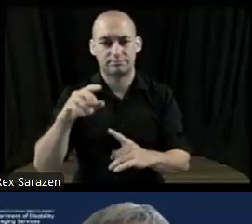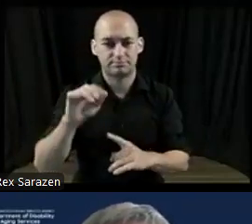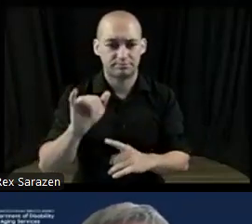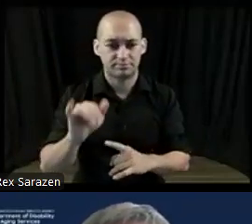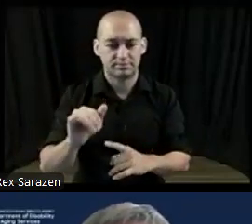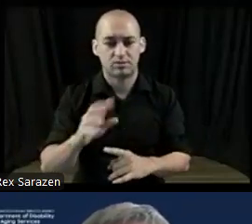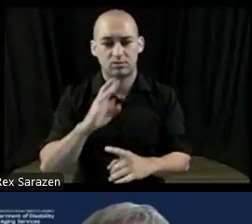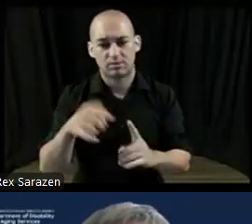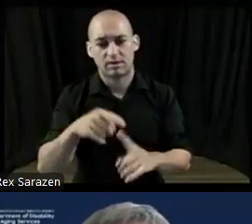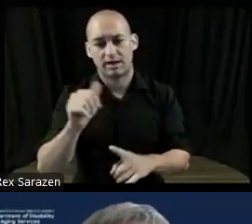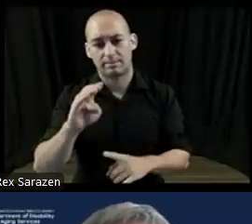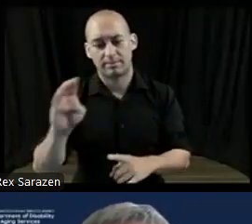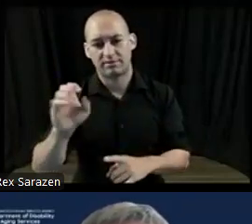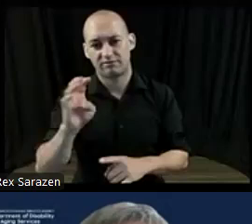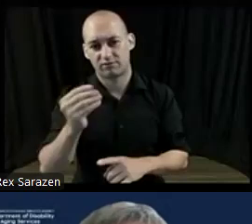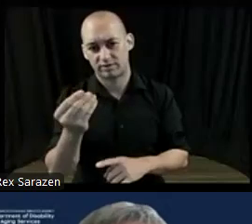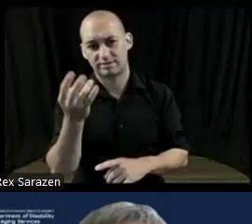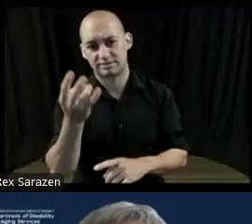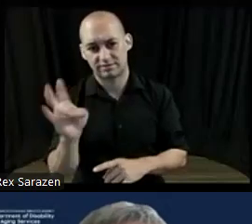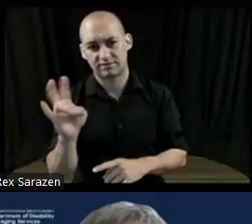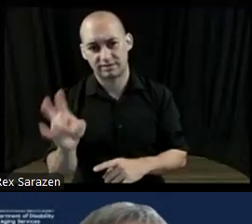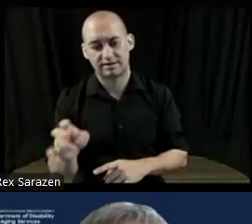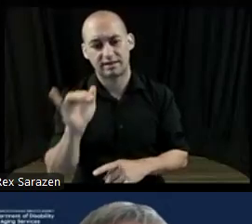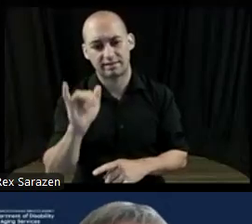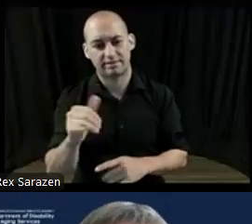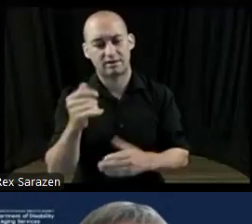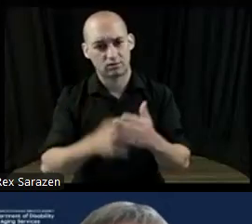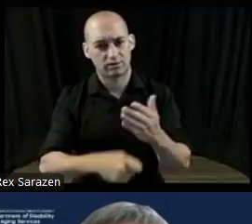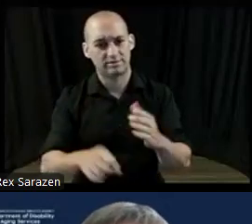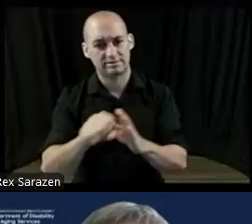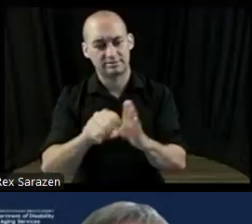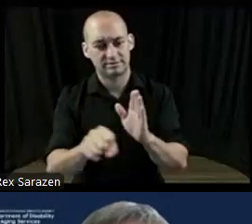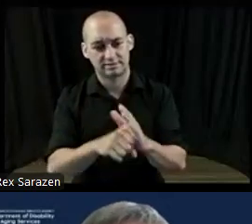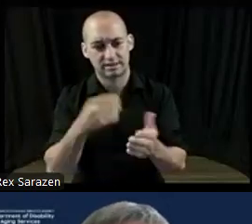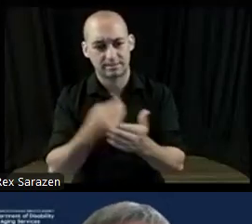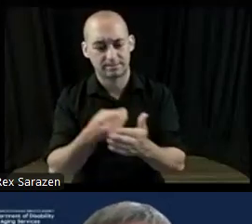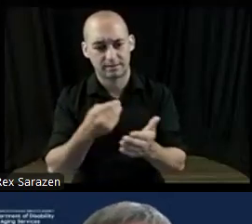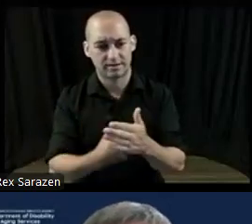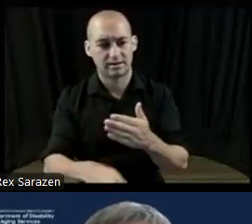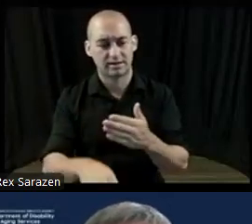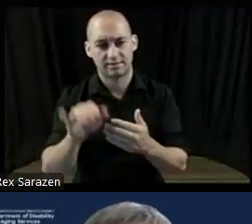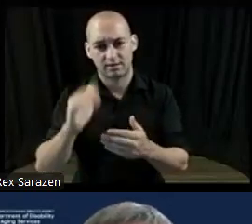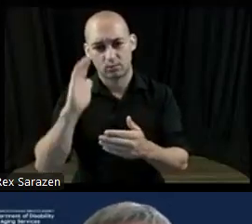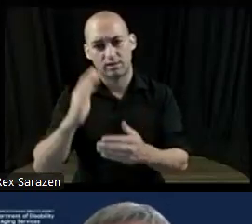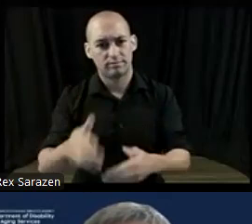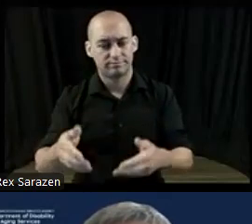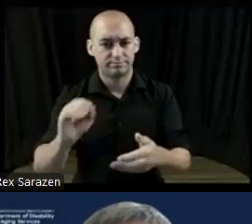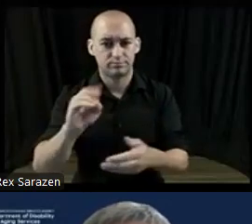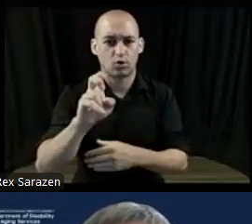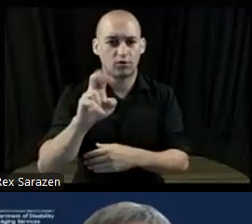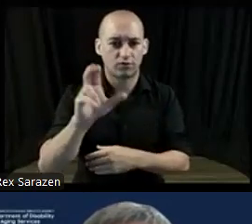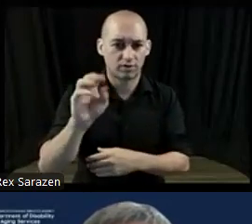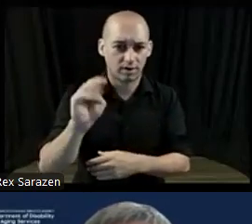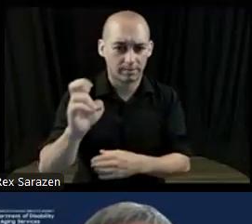AB 1417, like the fact that that would cost the state money came up. So that's something we'll have to overcome. But I think that